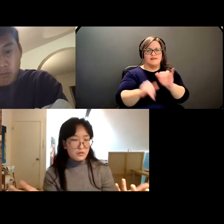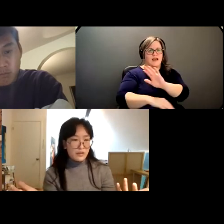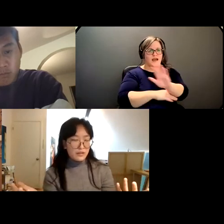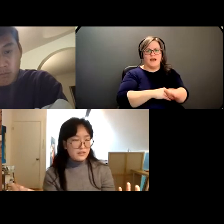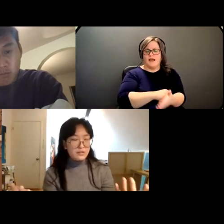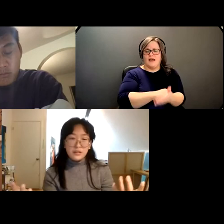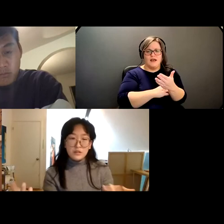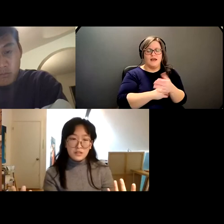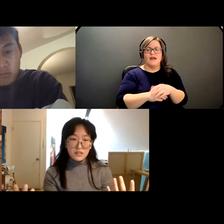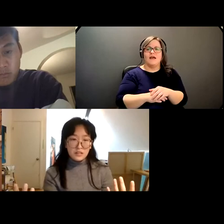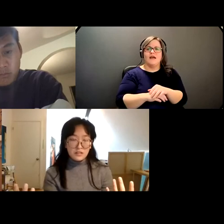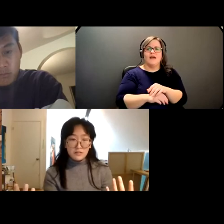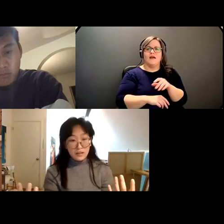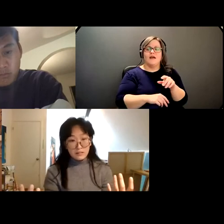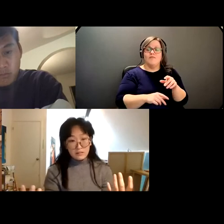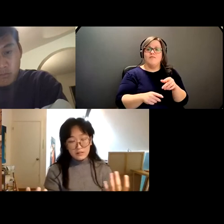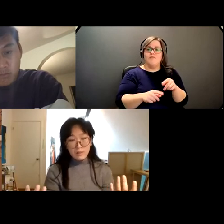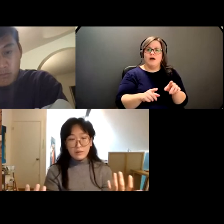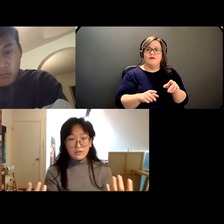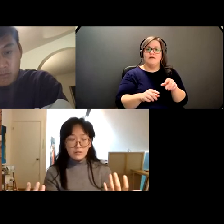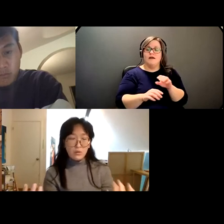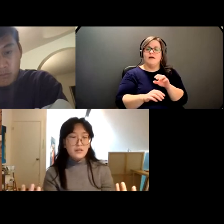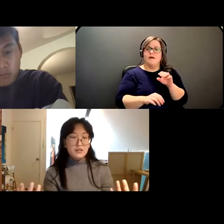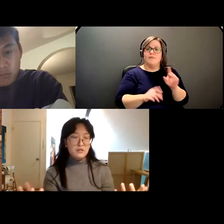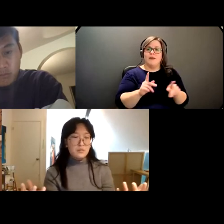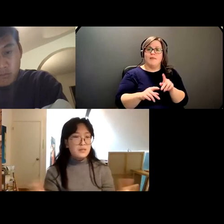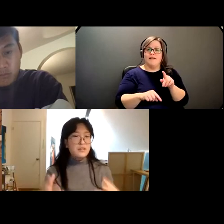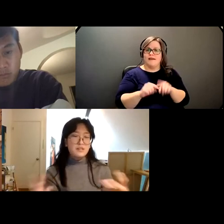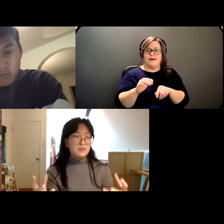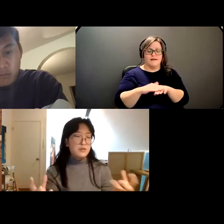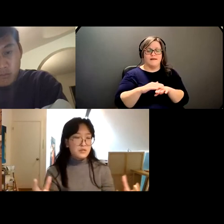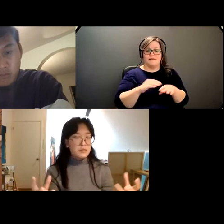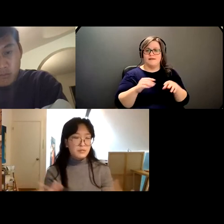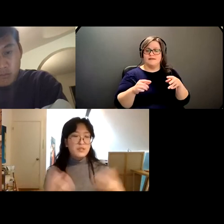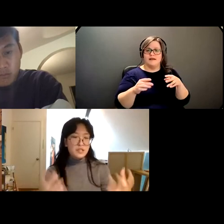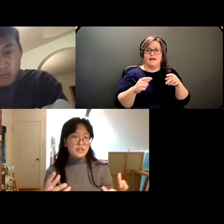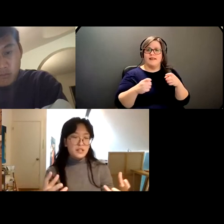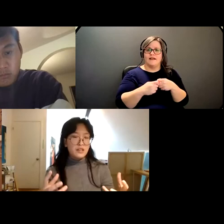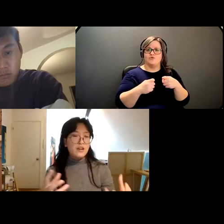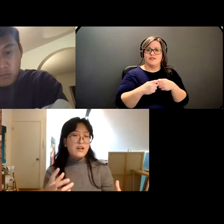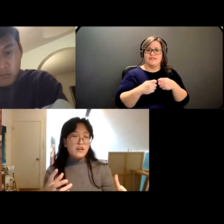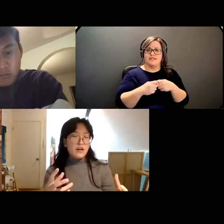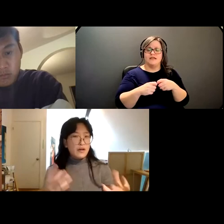don't usually have access to electricity can camp out there if they wanted to, but because it's supposed to be a pristinely